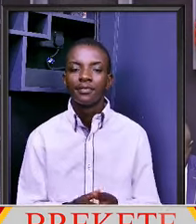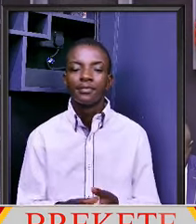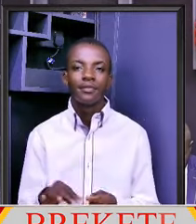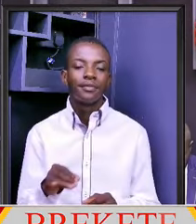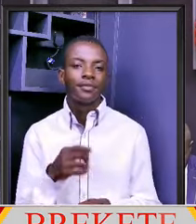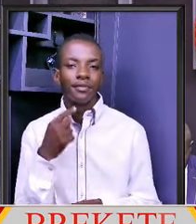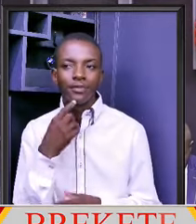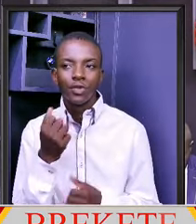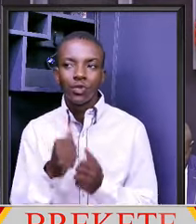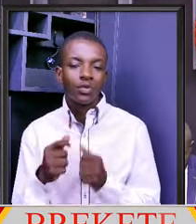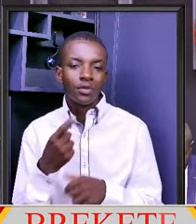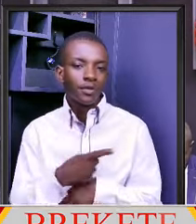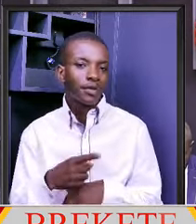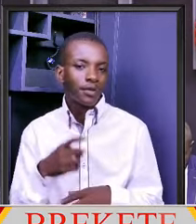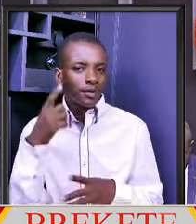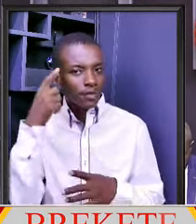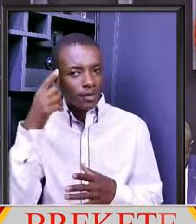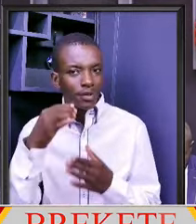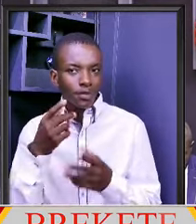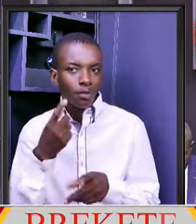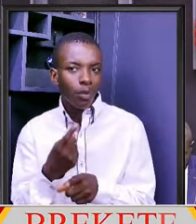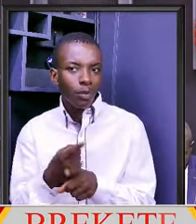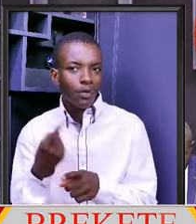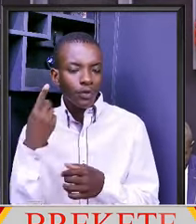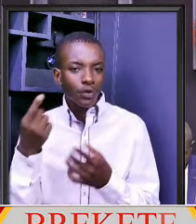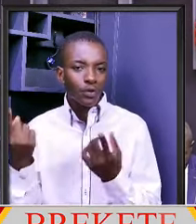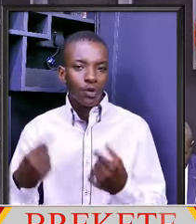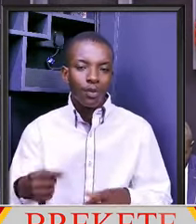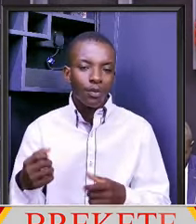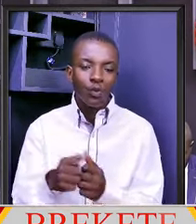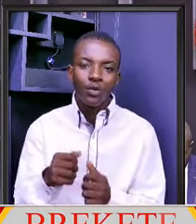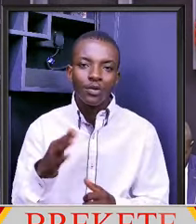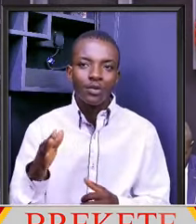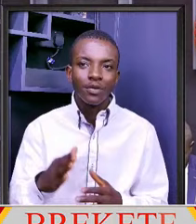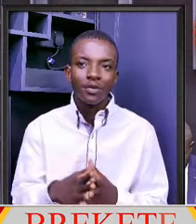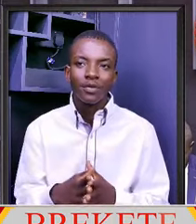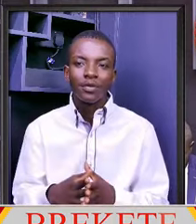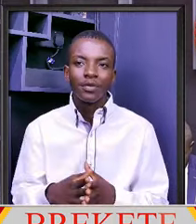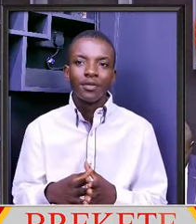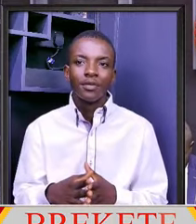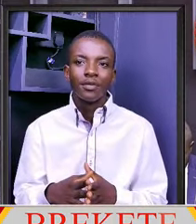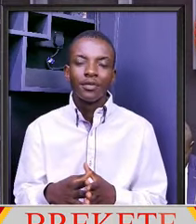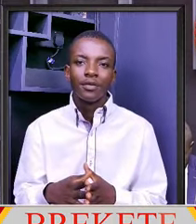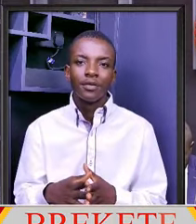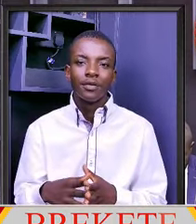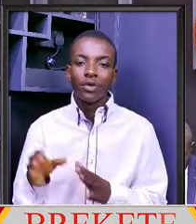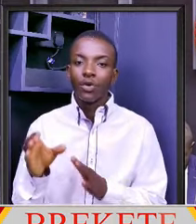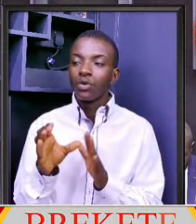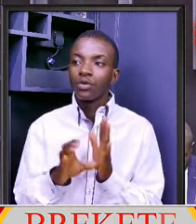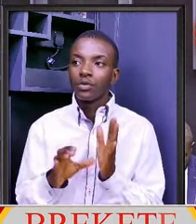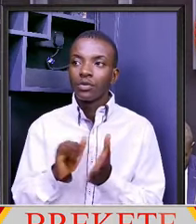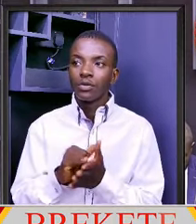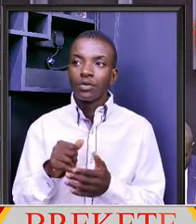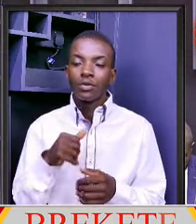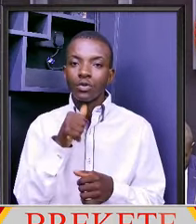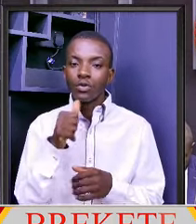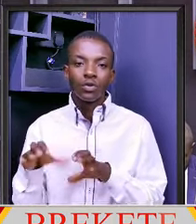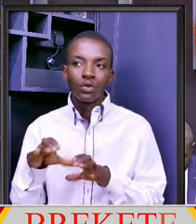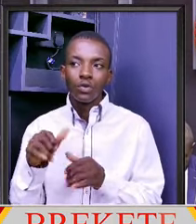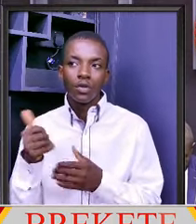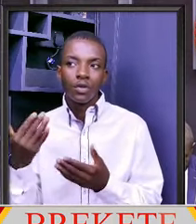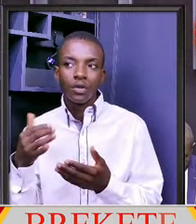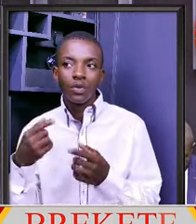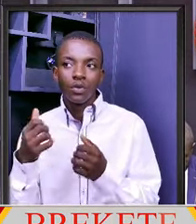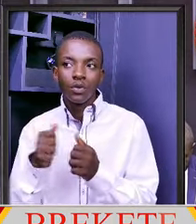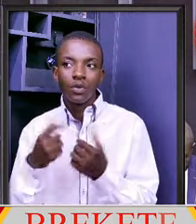Yes. So, which day do you think is most appropriate for you to come with I your? Need to consult. You know, the constitution says that I should not do anything without